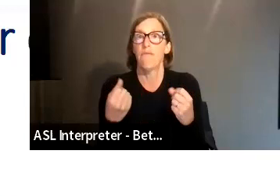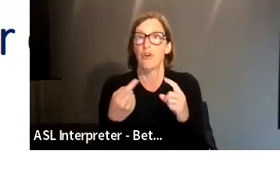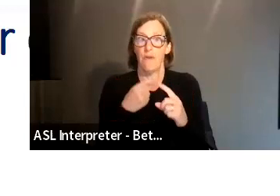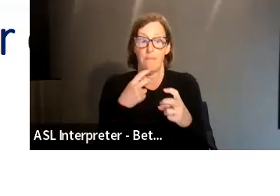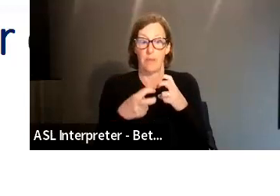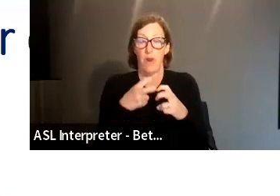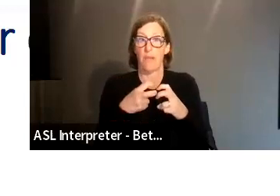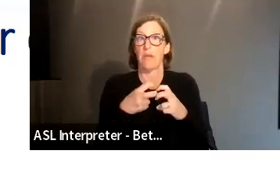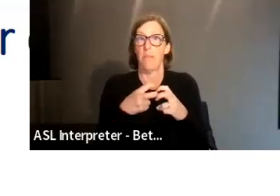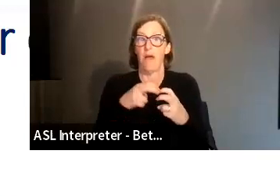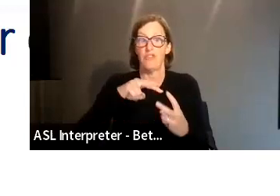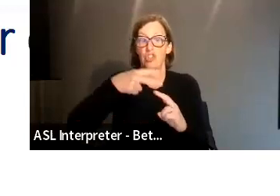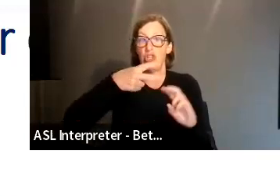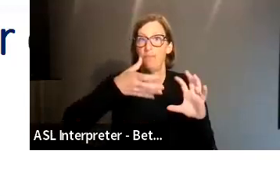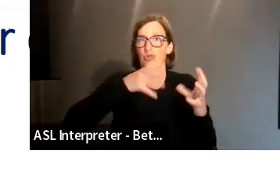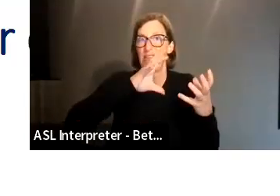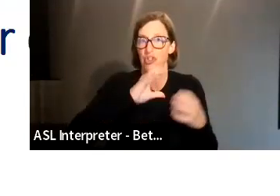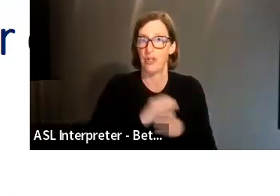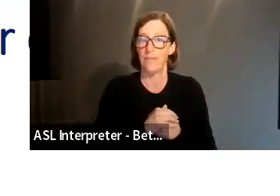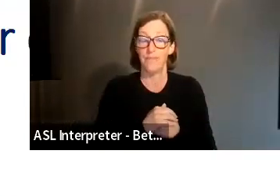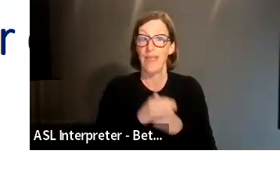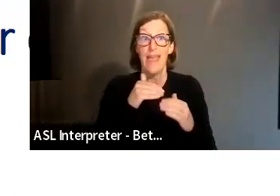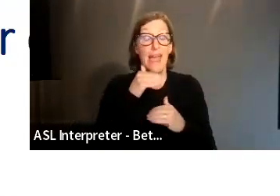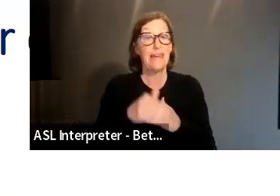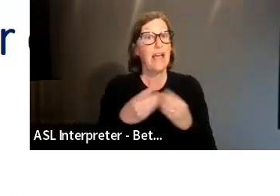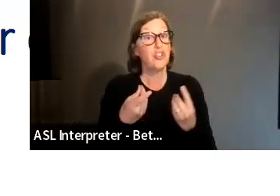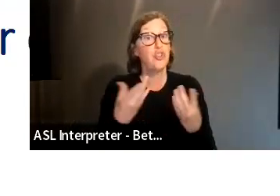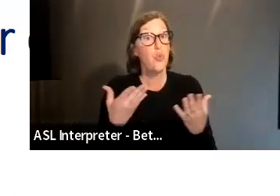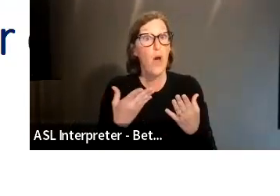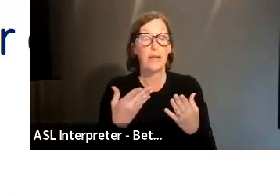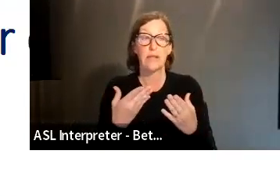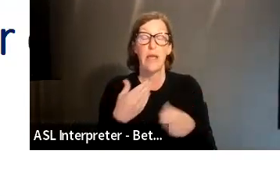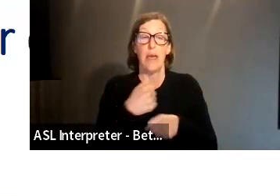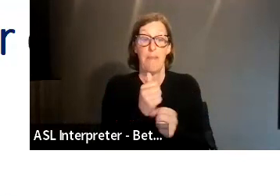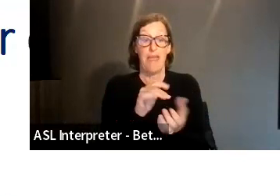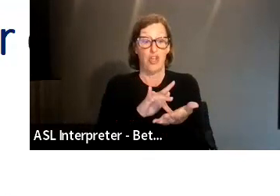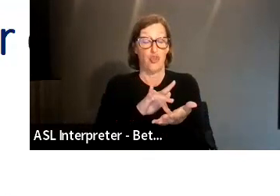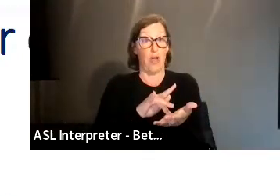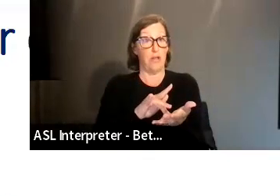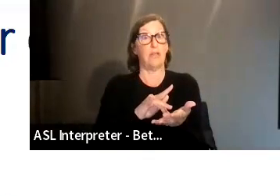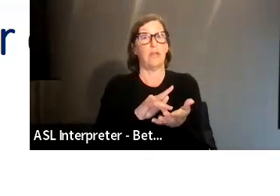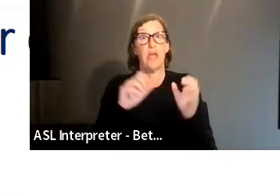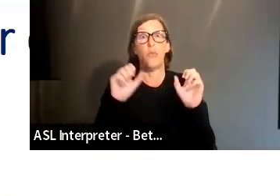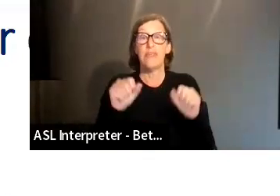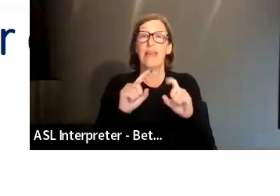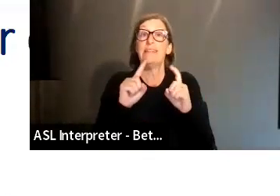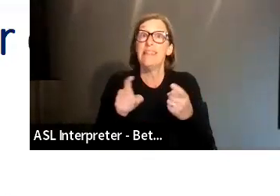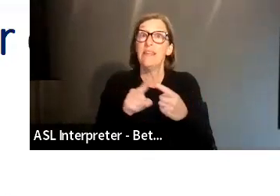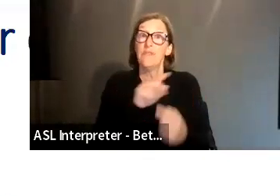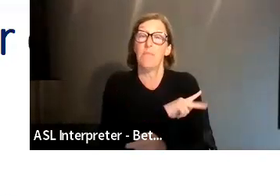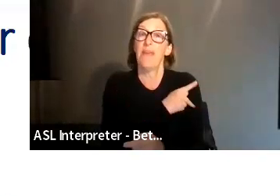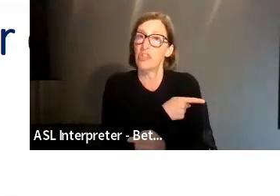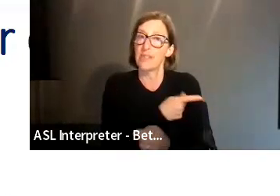of the mutation. And of course, the next step will be a formulation, a drug that we will be able to give to patients. Because